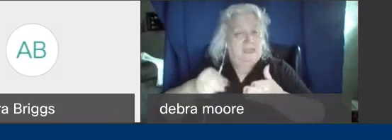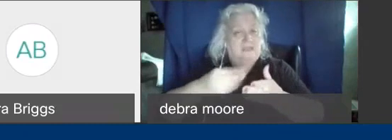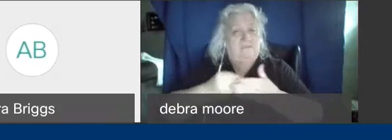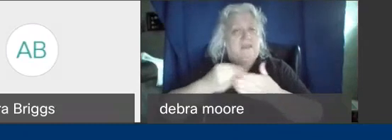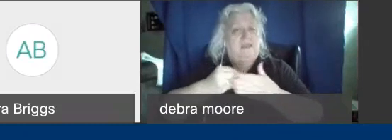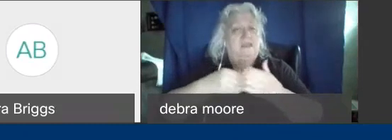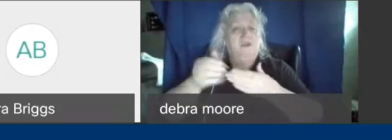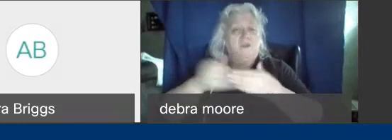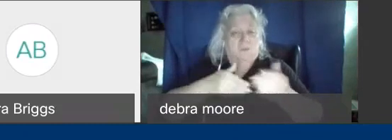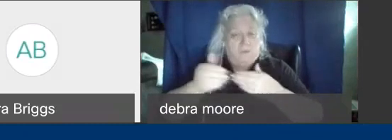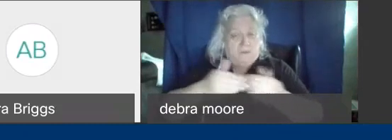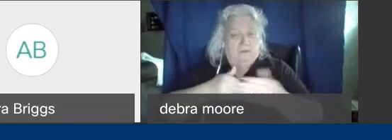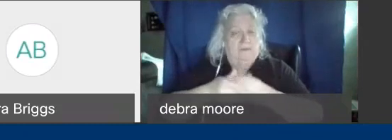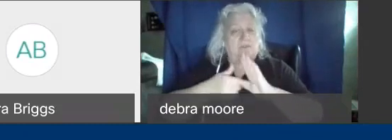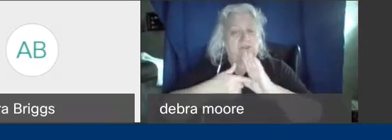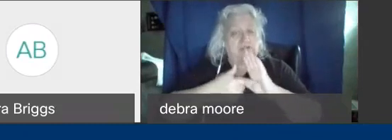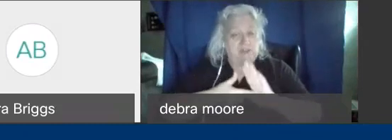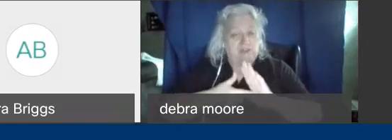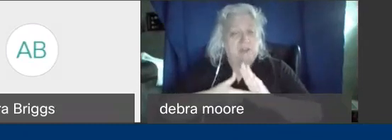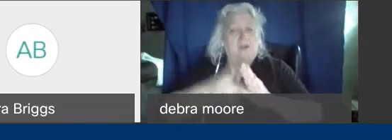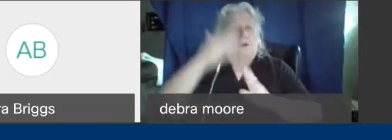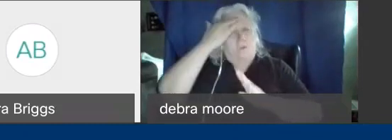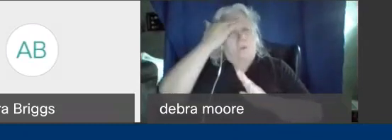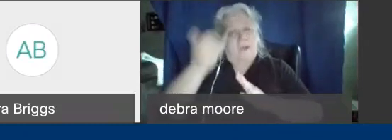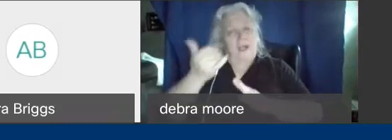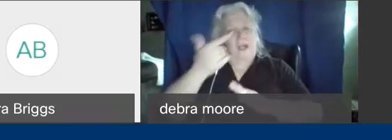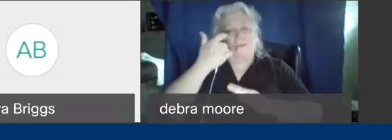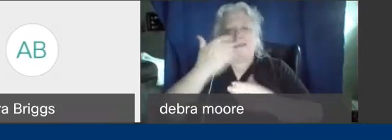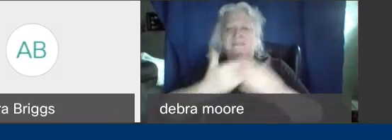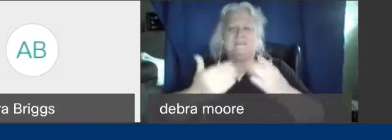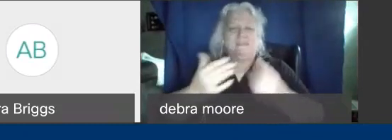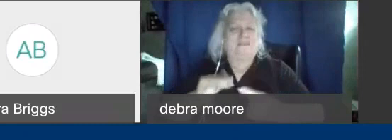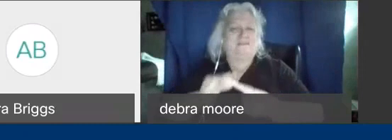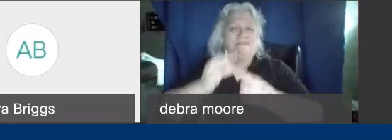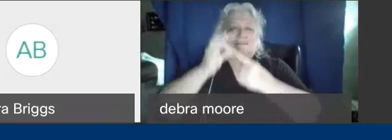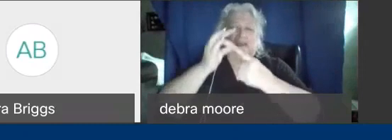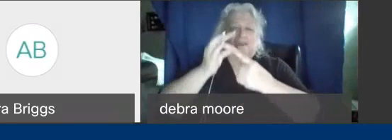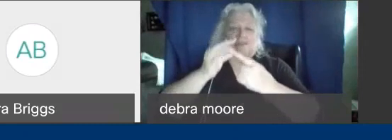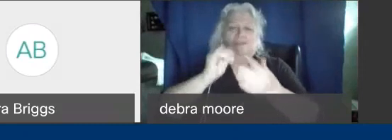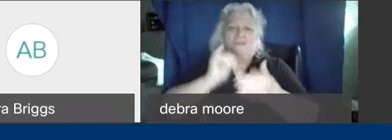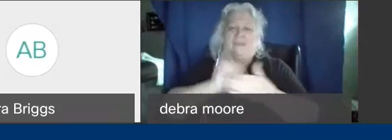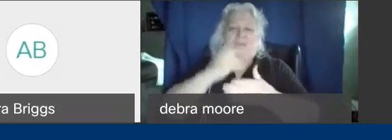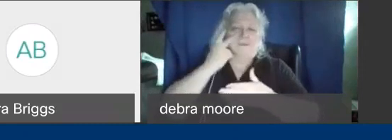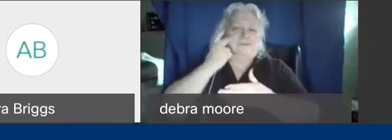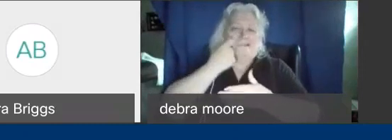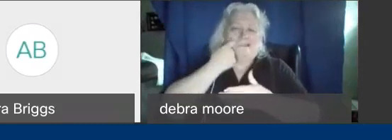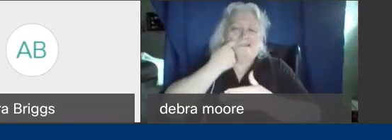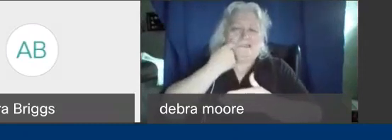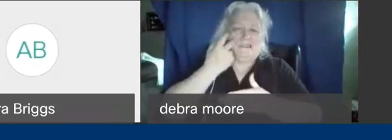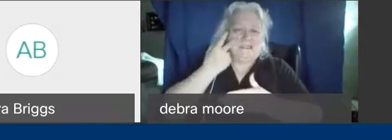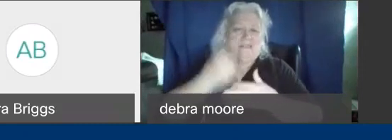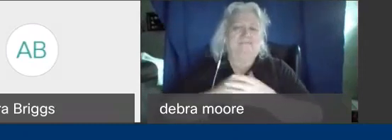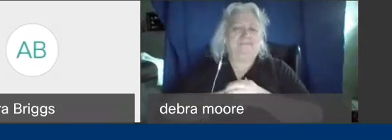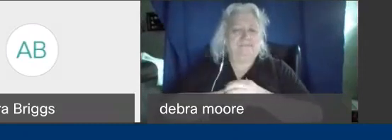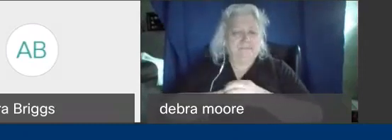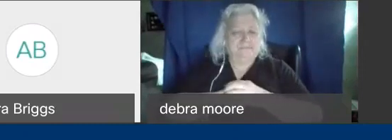I thought this was important to show because this is something that has just come to light on our website as of this past spring. So